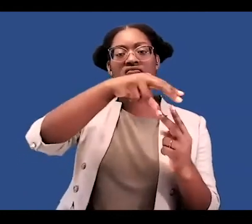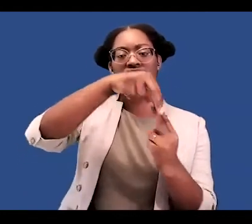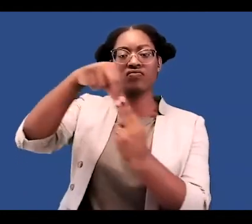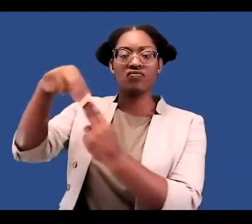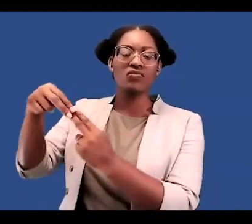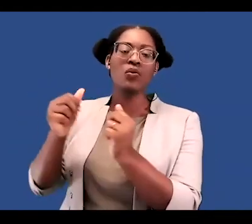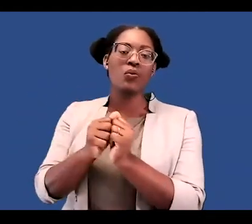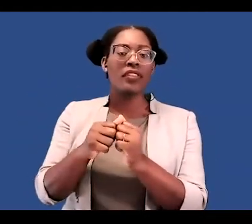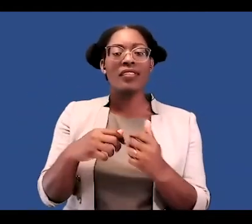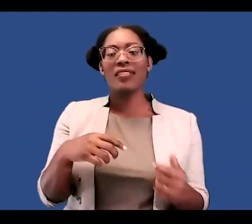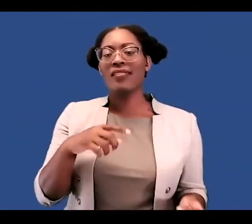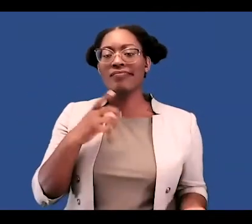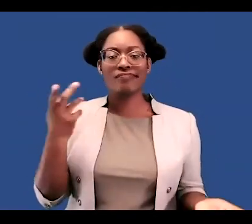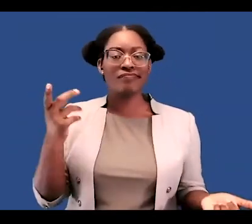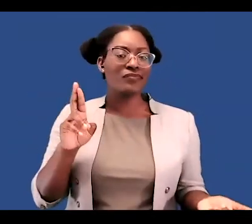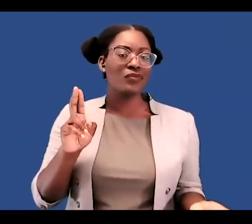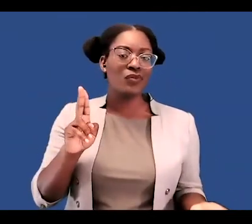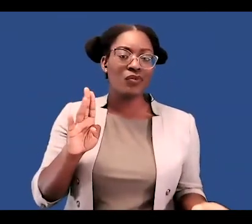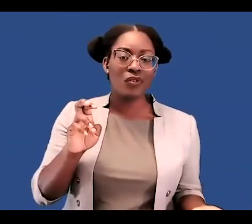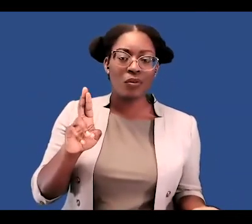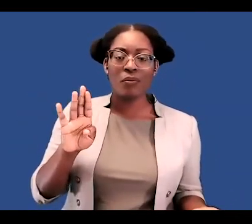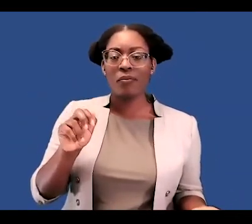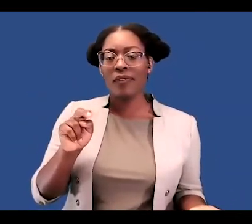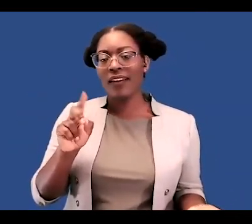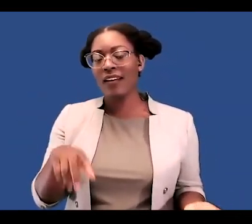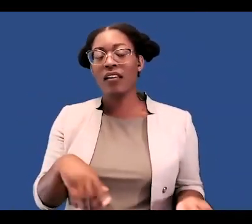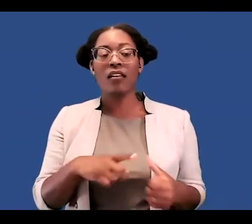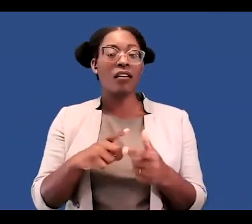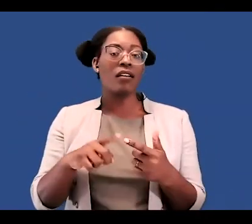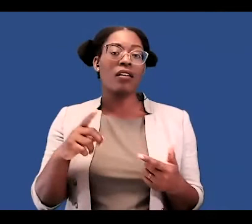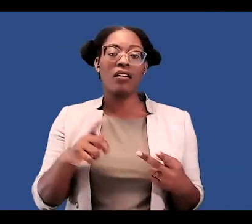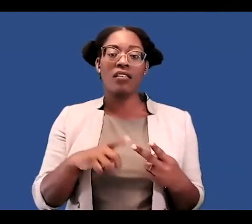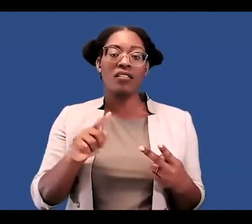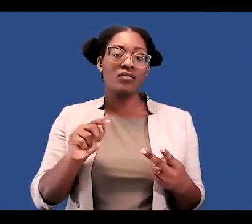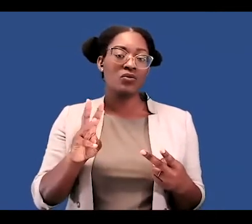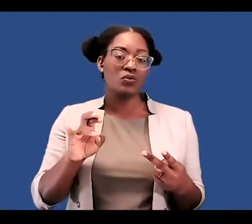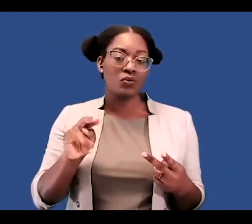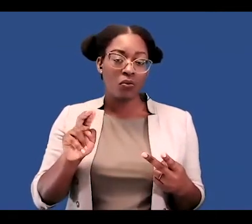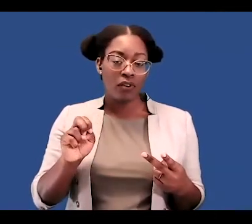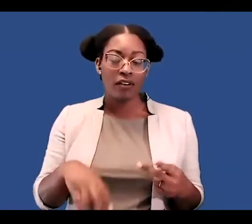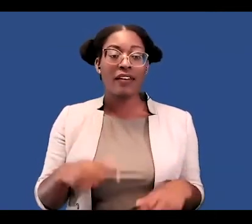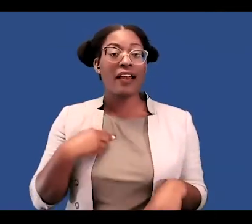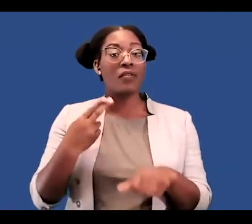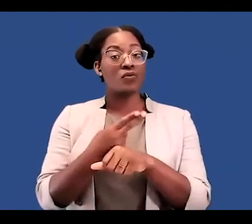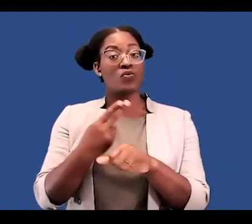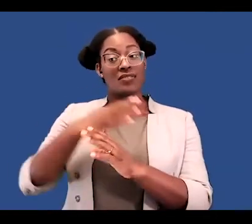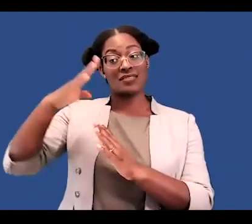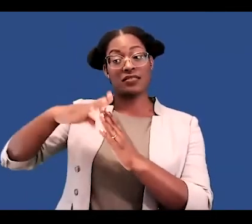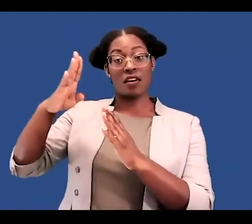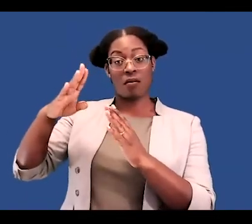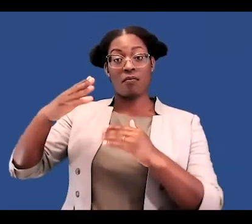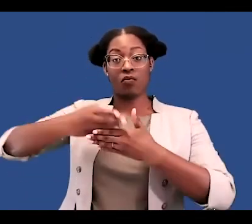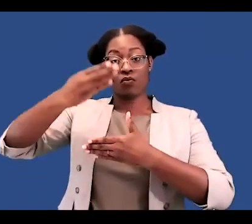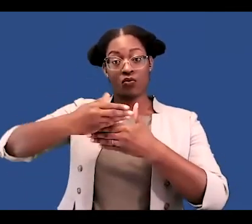and you can just hang them cutely somewhere around the home. I've used the top of windows where the